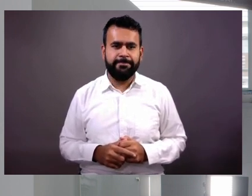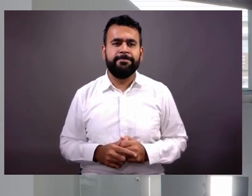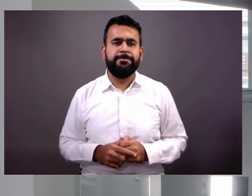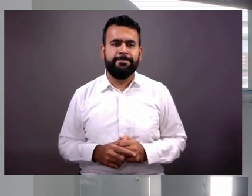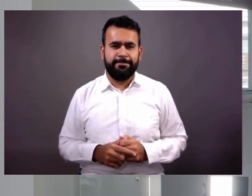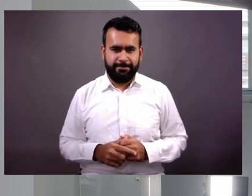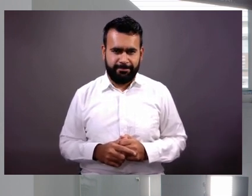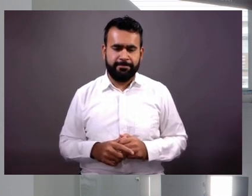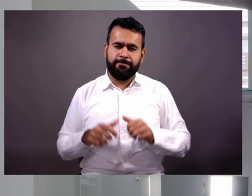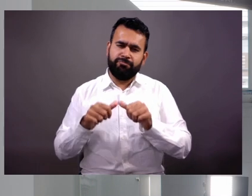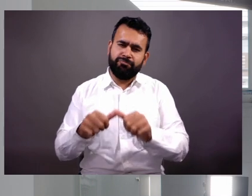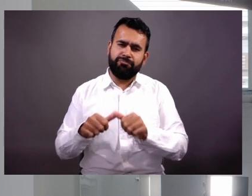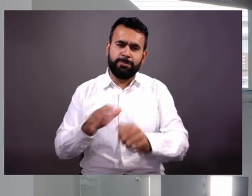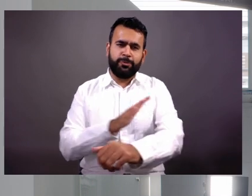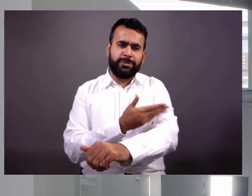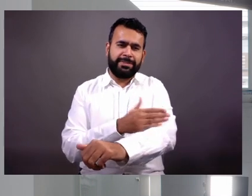Five, 6, 7, 8.